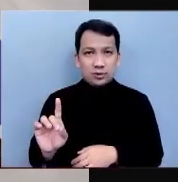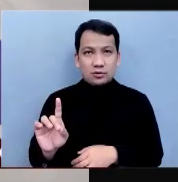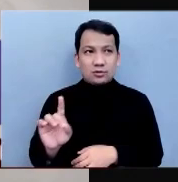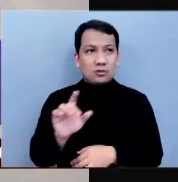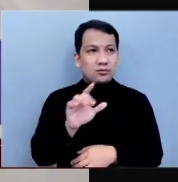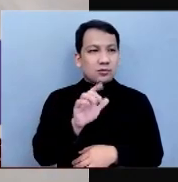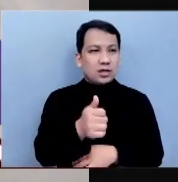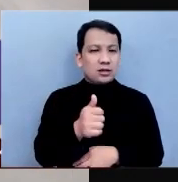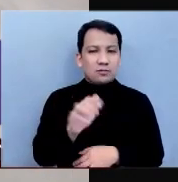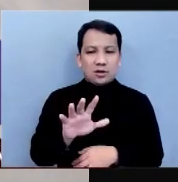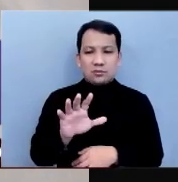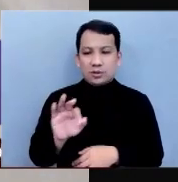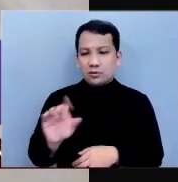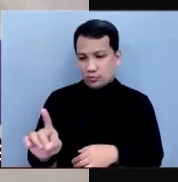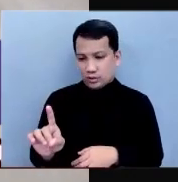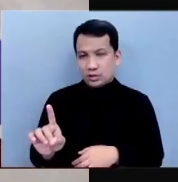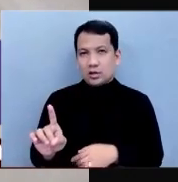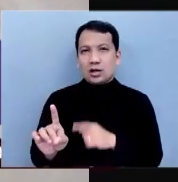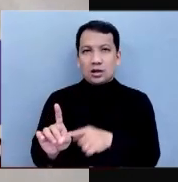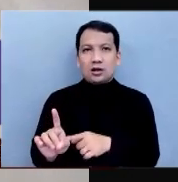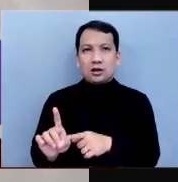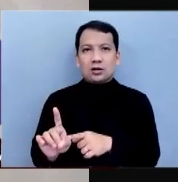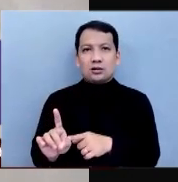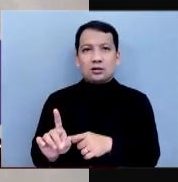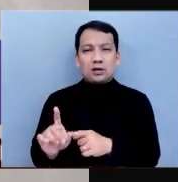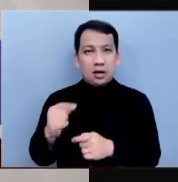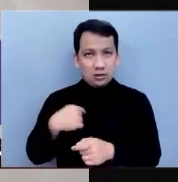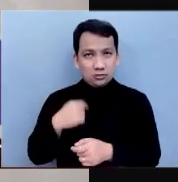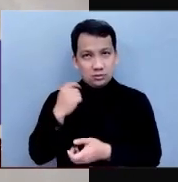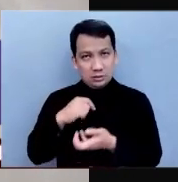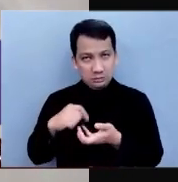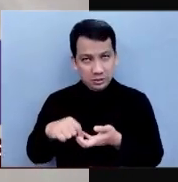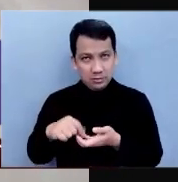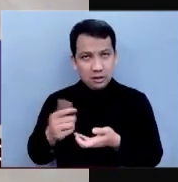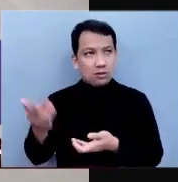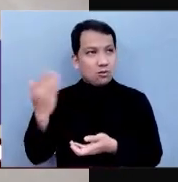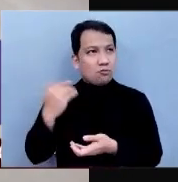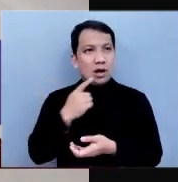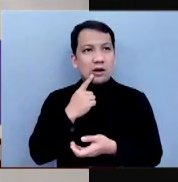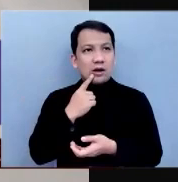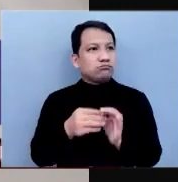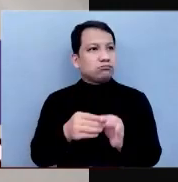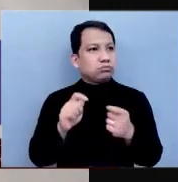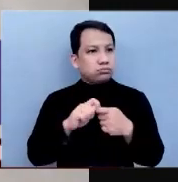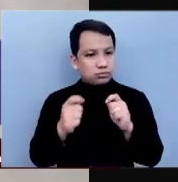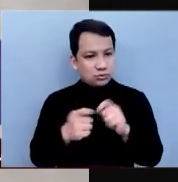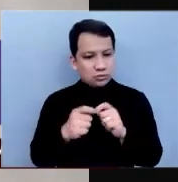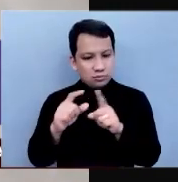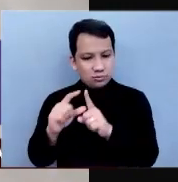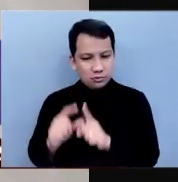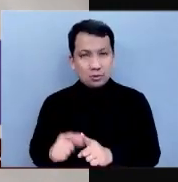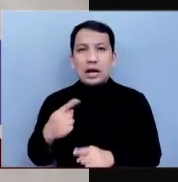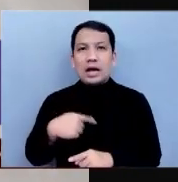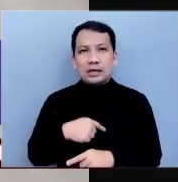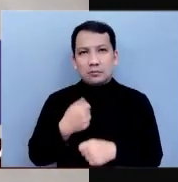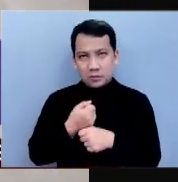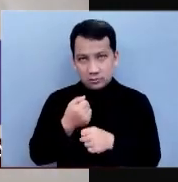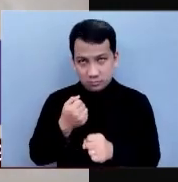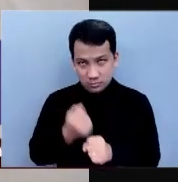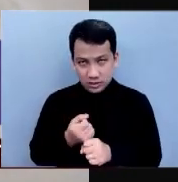RA 10591. Mm-hmm. So I was chairman of the secretariat and most of the terms and ano kami ang gumawa niyan.